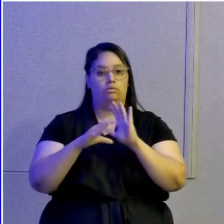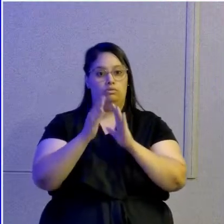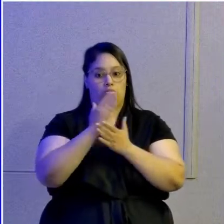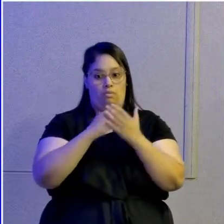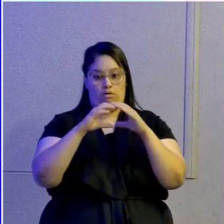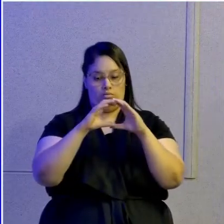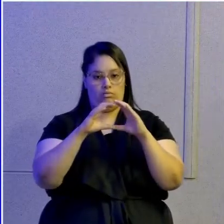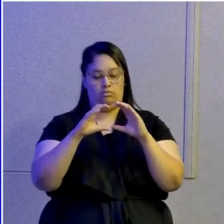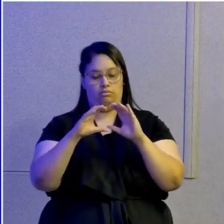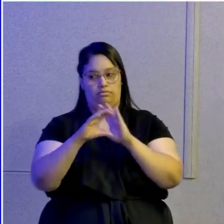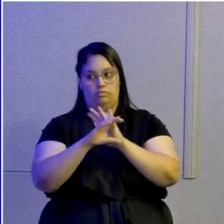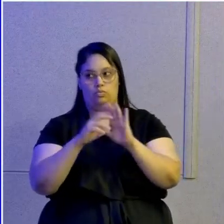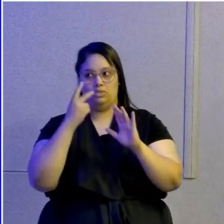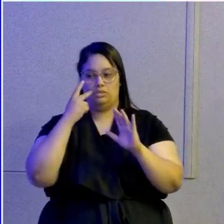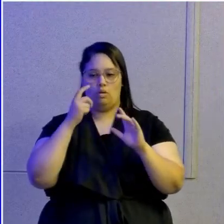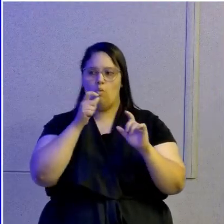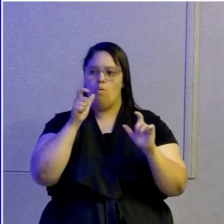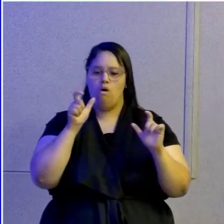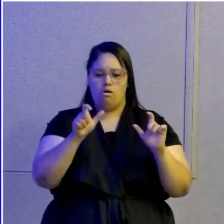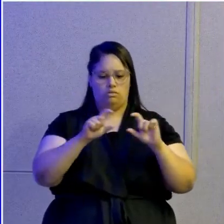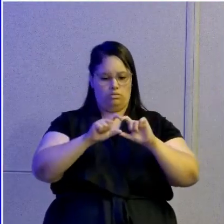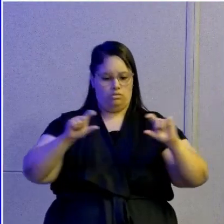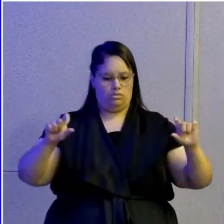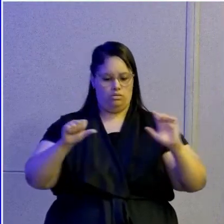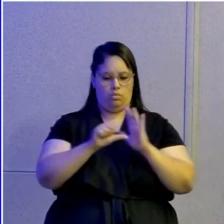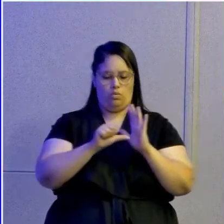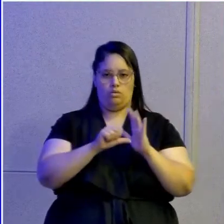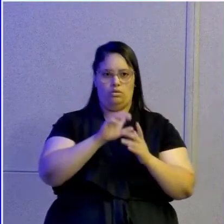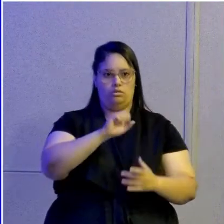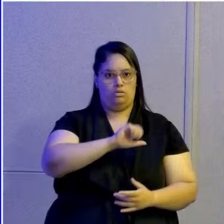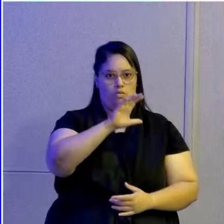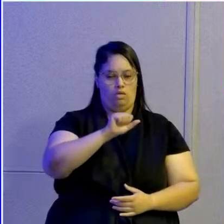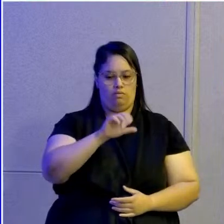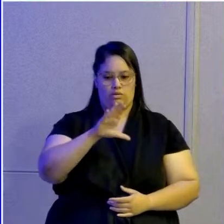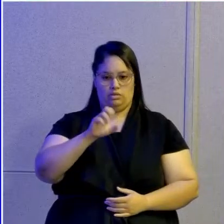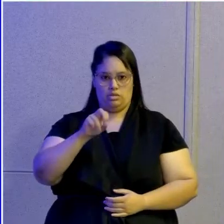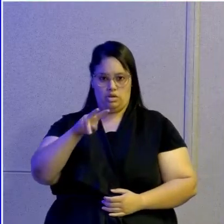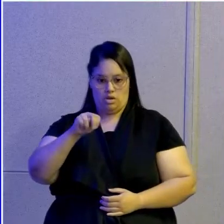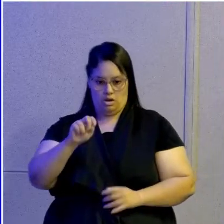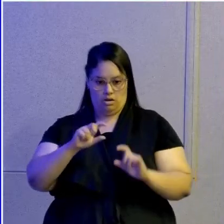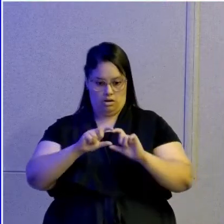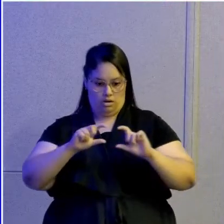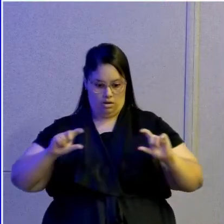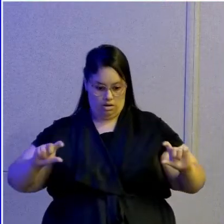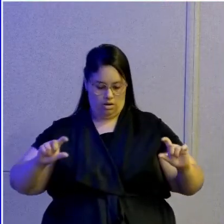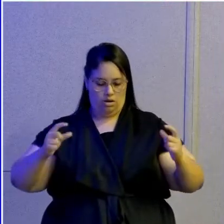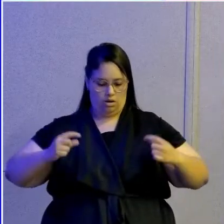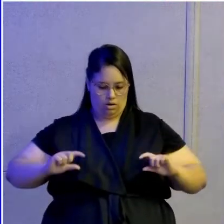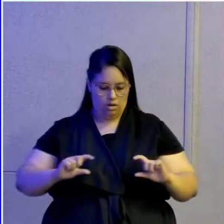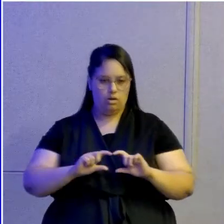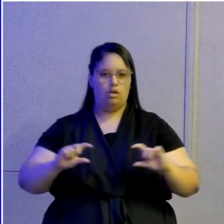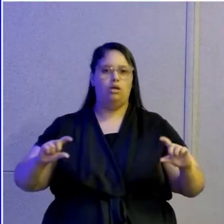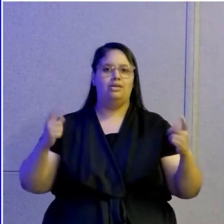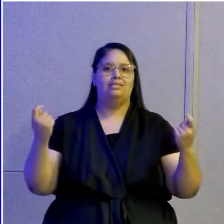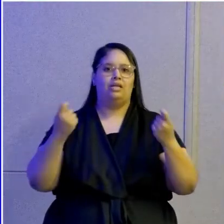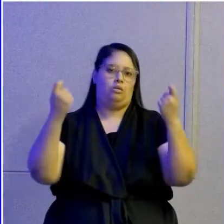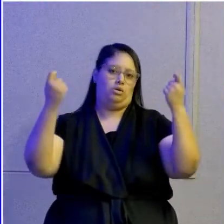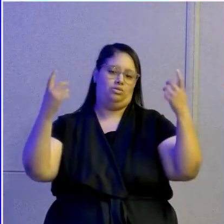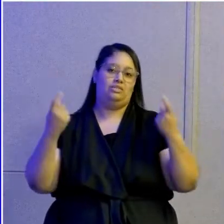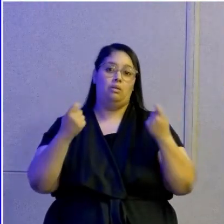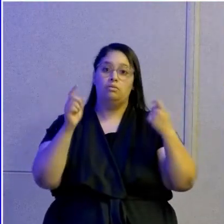key words below that CERN there is it's a celebration. It's a celebration of 15 years